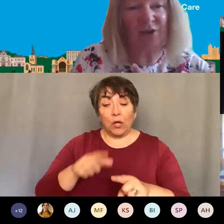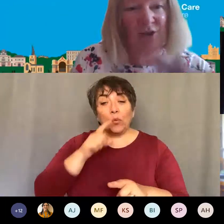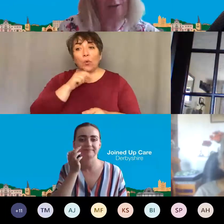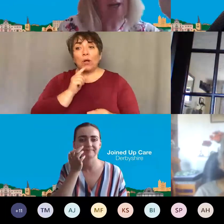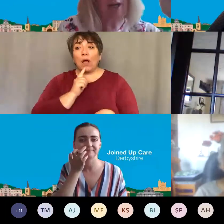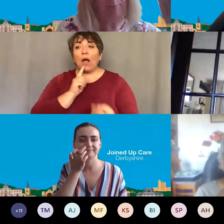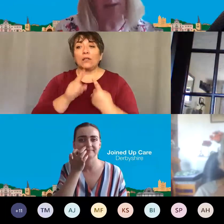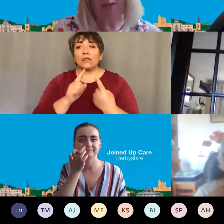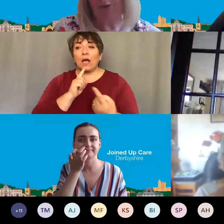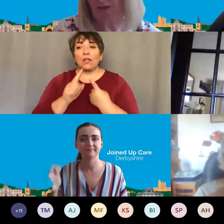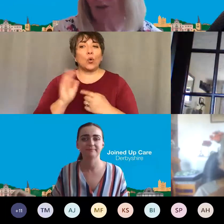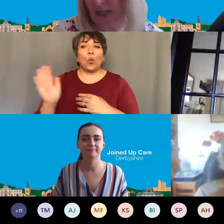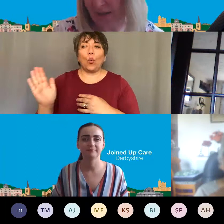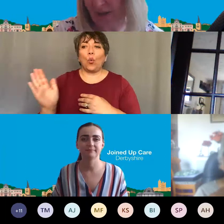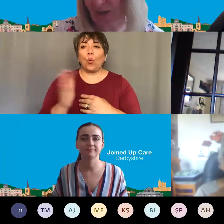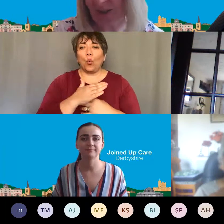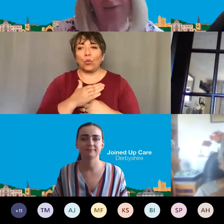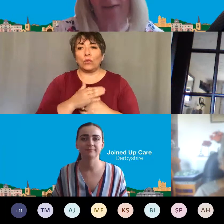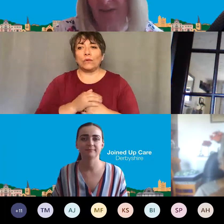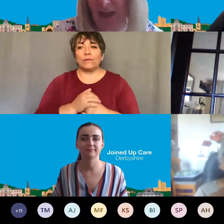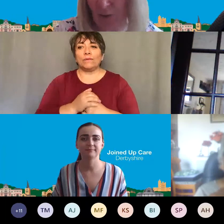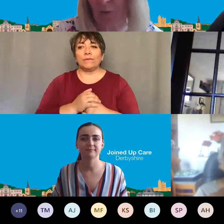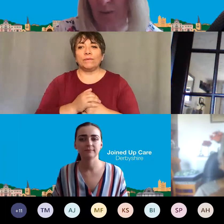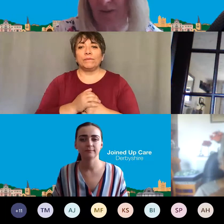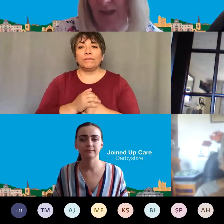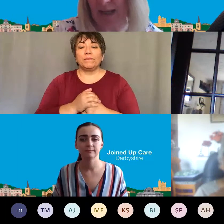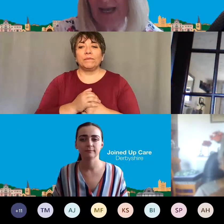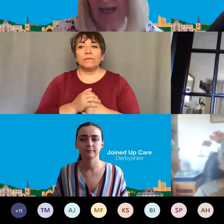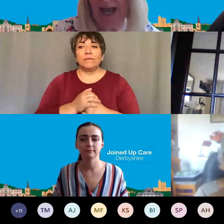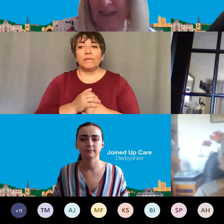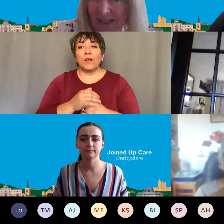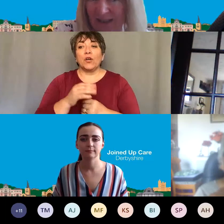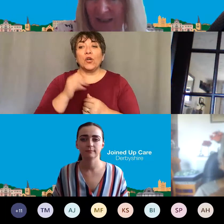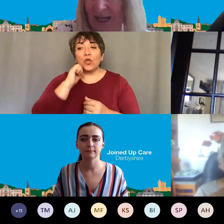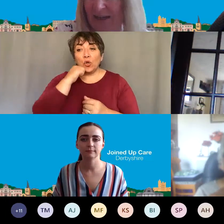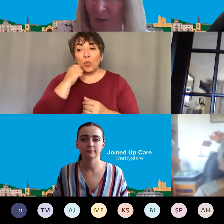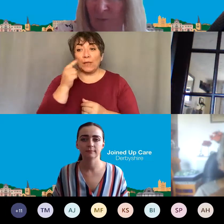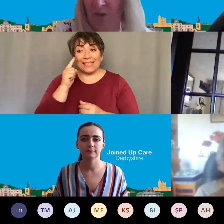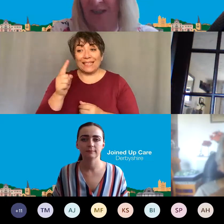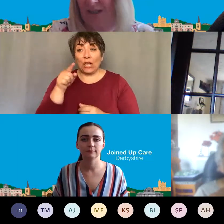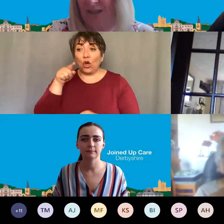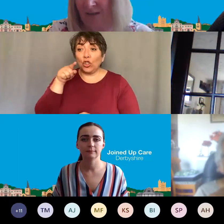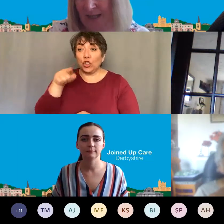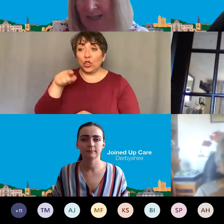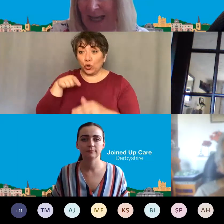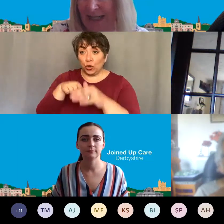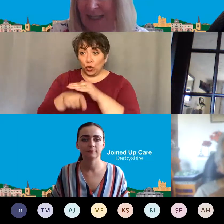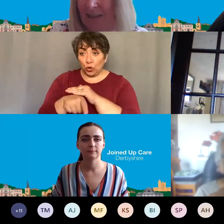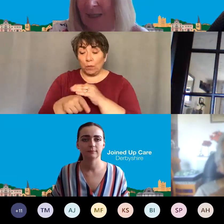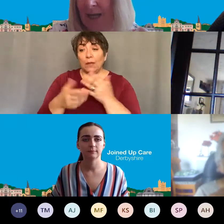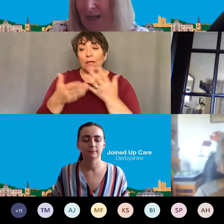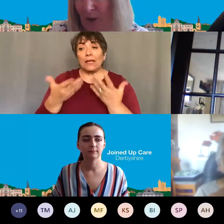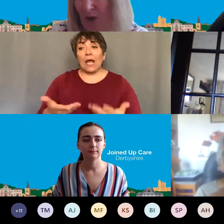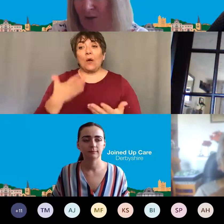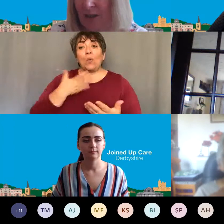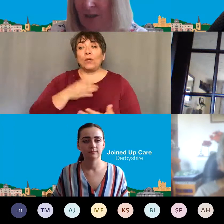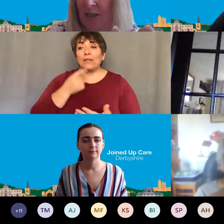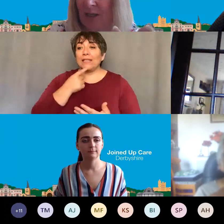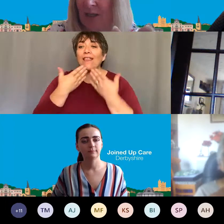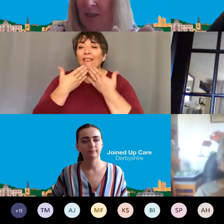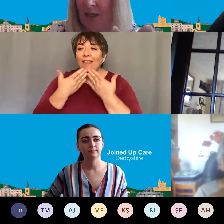all the questions appear as question and answers, and they'll all be on there. I'd like to take the opportunity to thank Kate